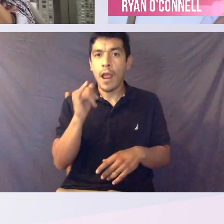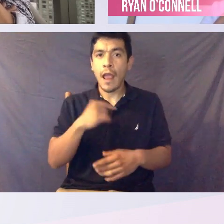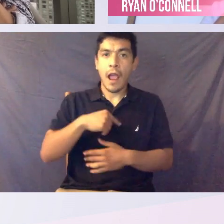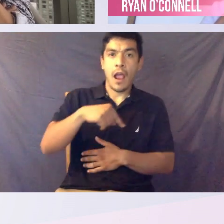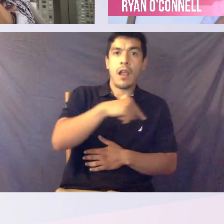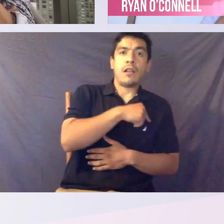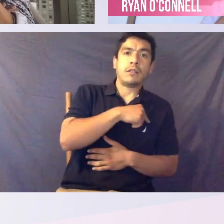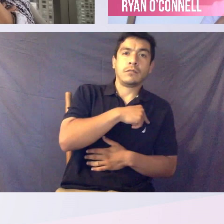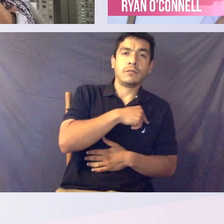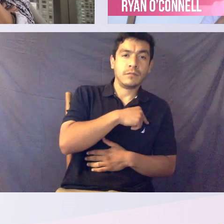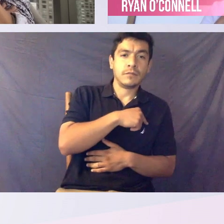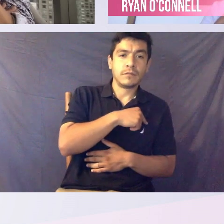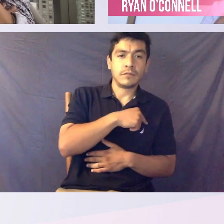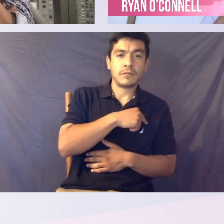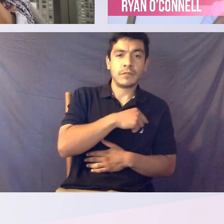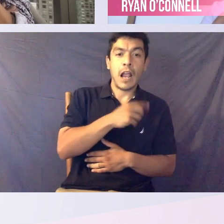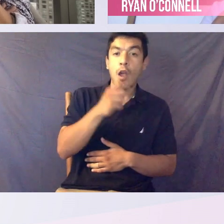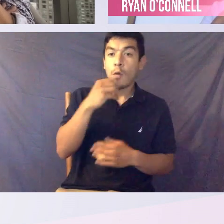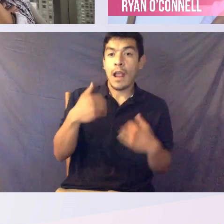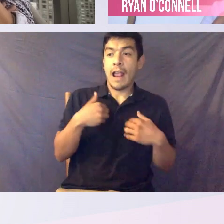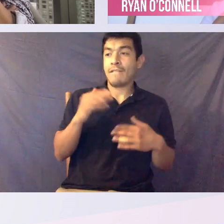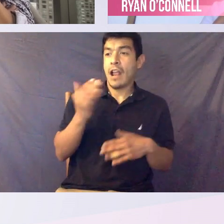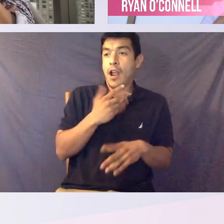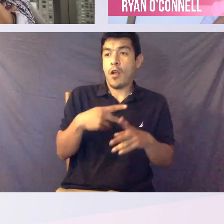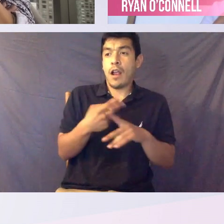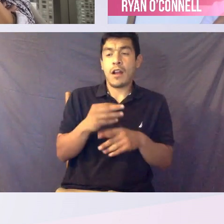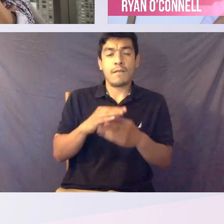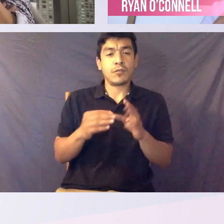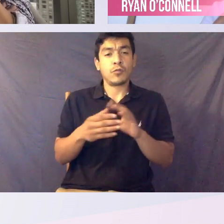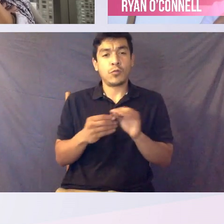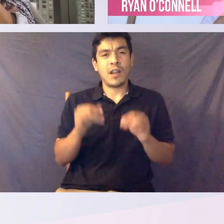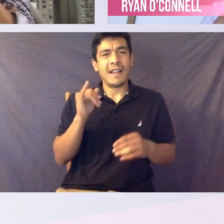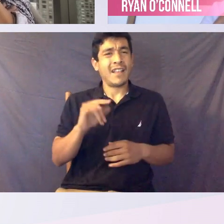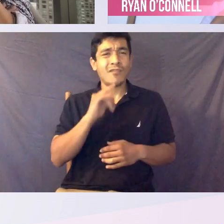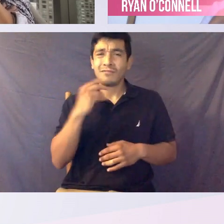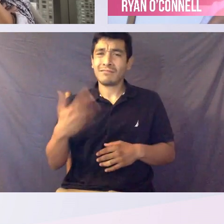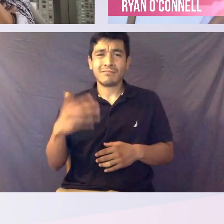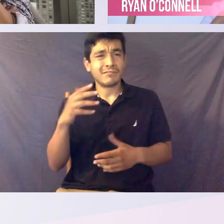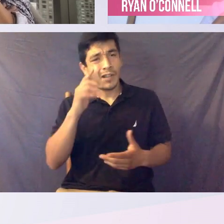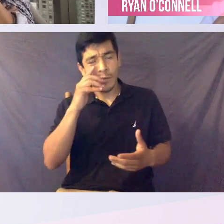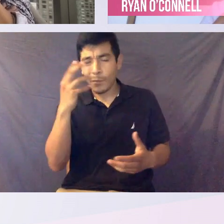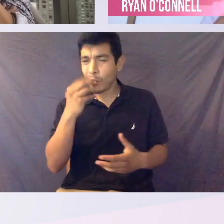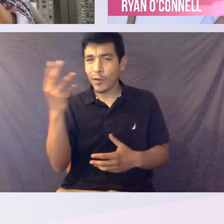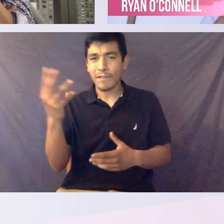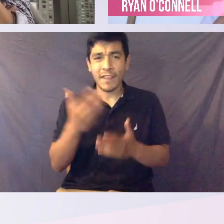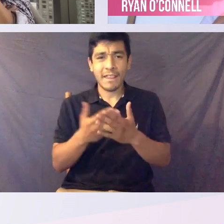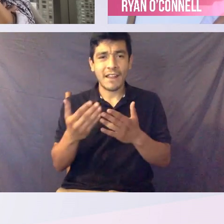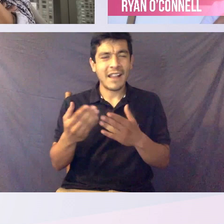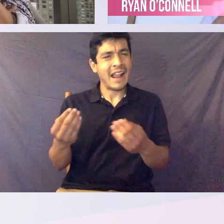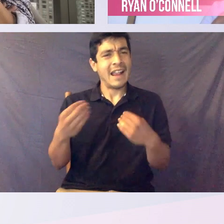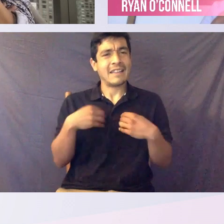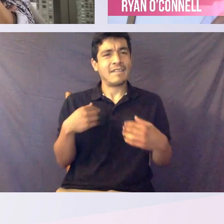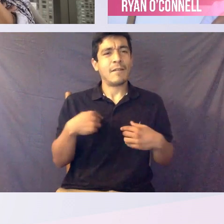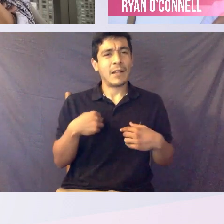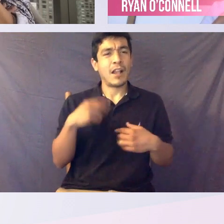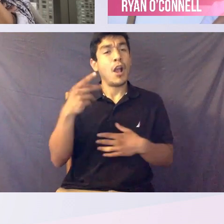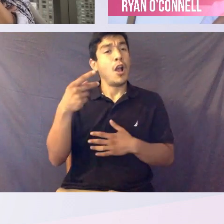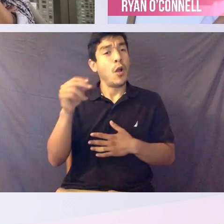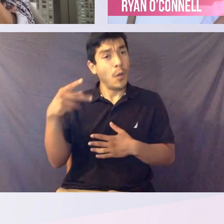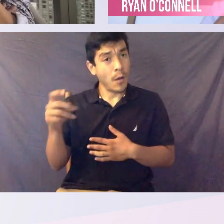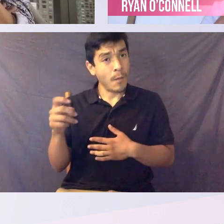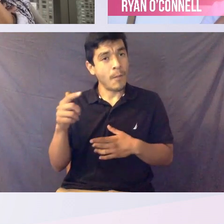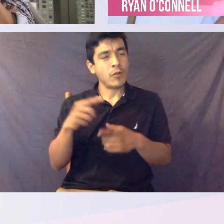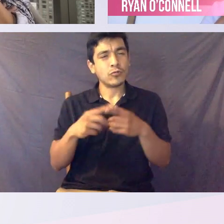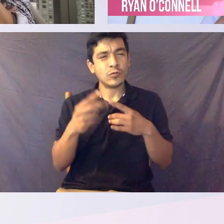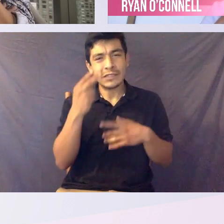had our sort of story. And so that's such a beautiful, it gave me so much hope to be like, wow, this younger